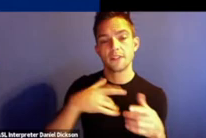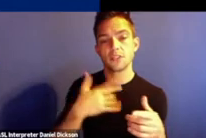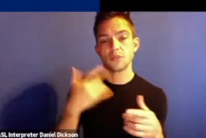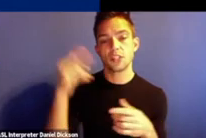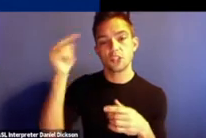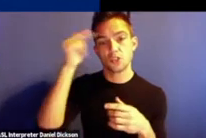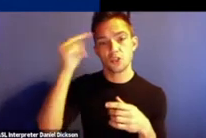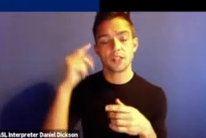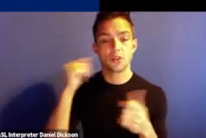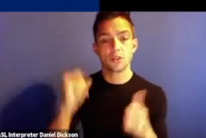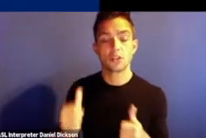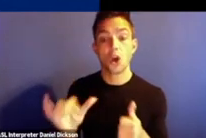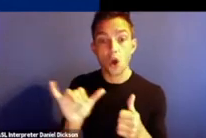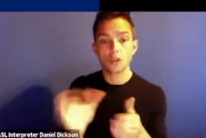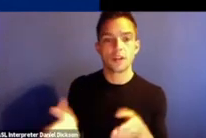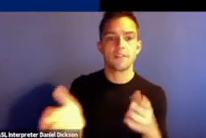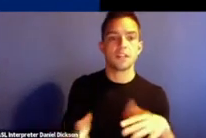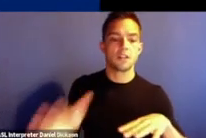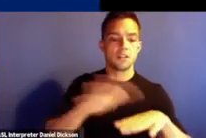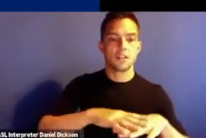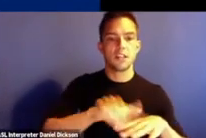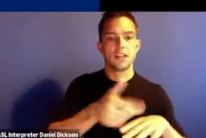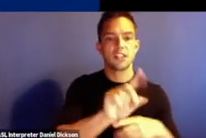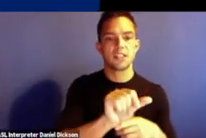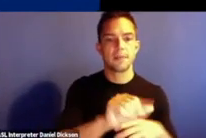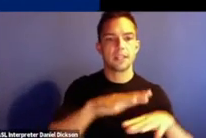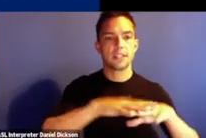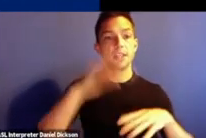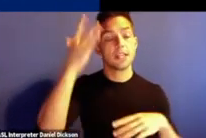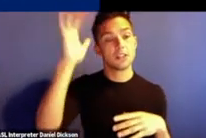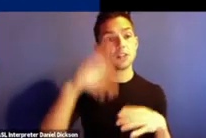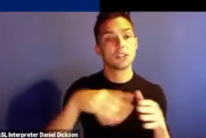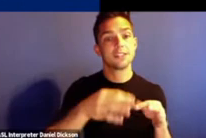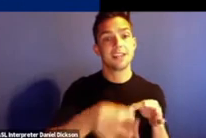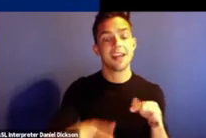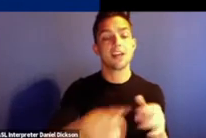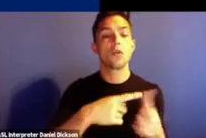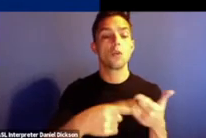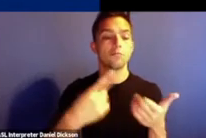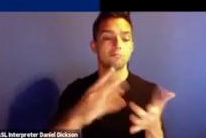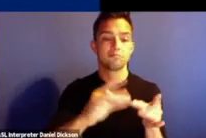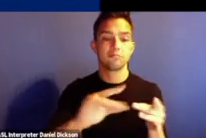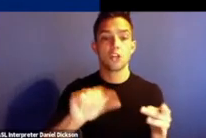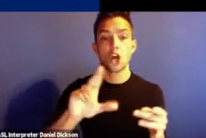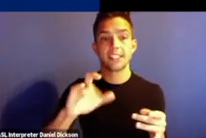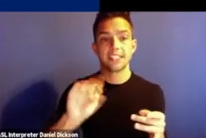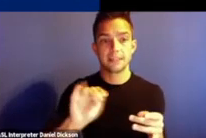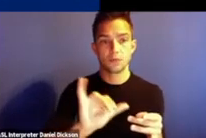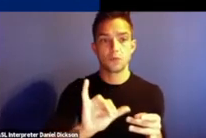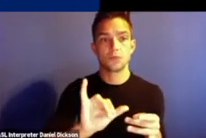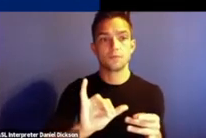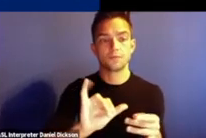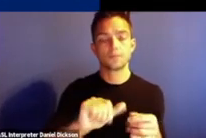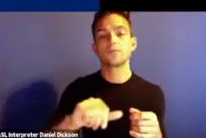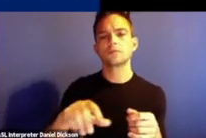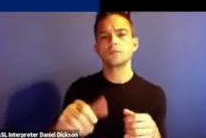loss also have an additional disability. This could be an intellectual delay, or as we've heard about today, autism. As in most